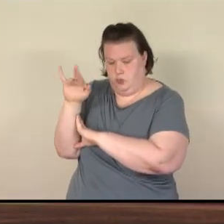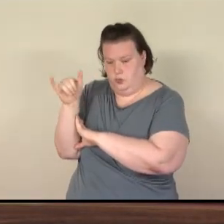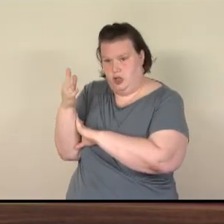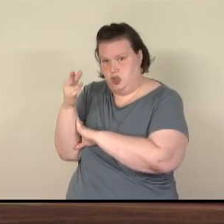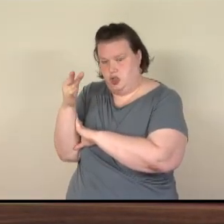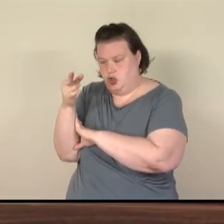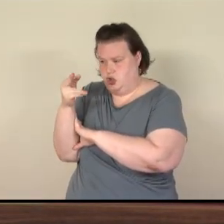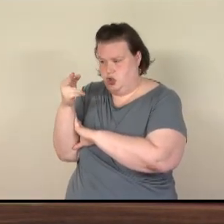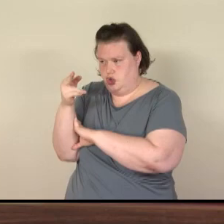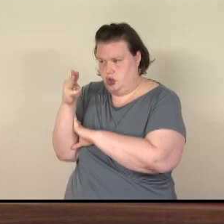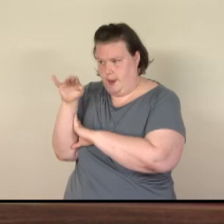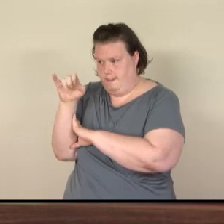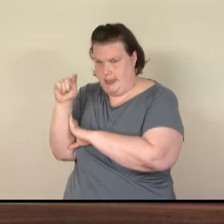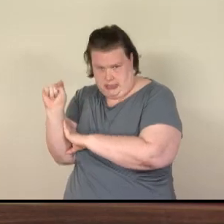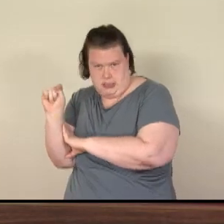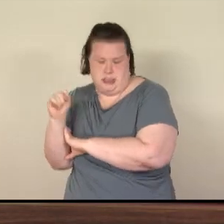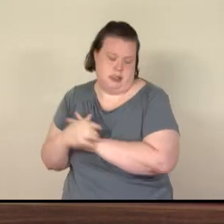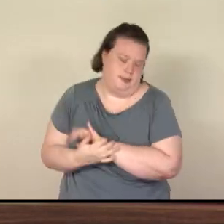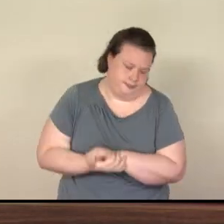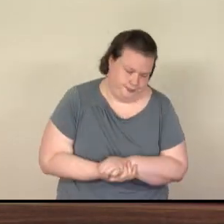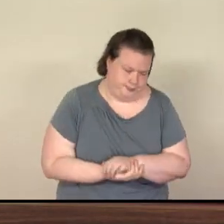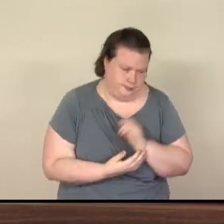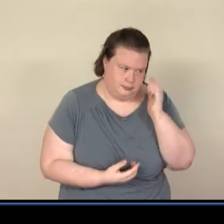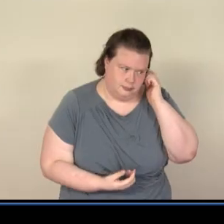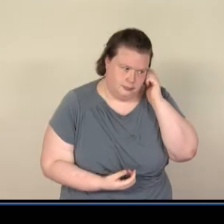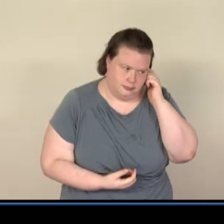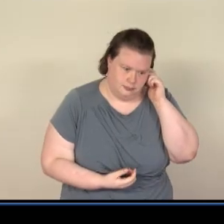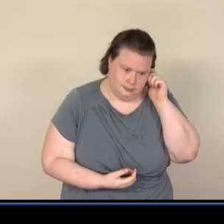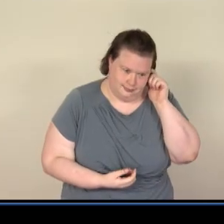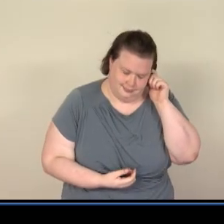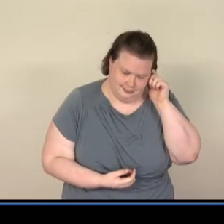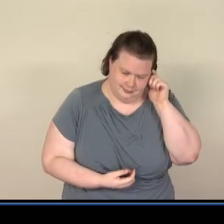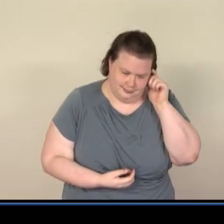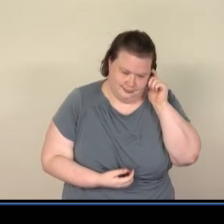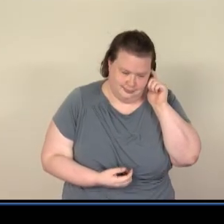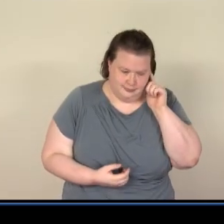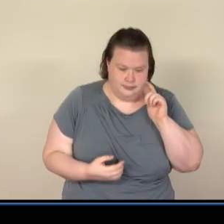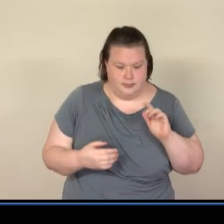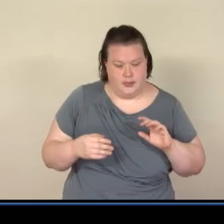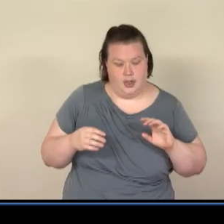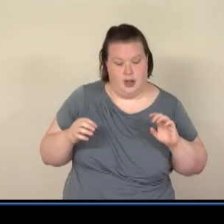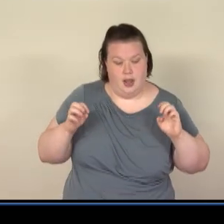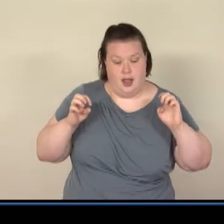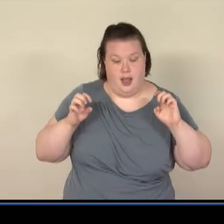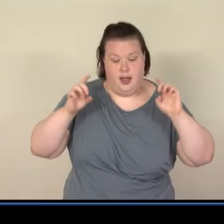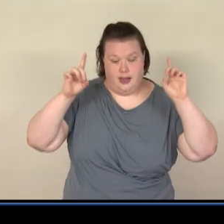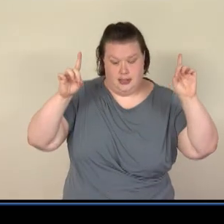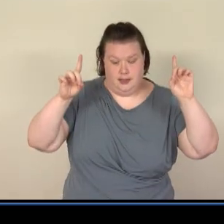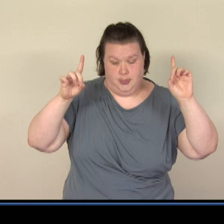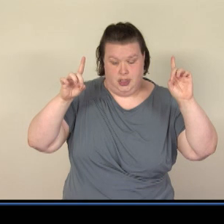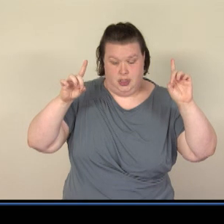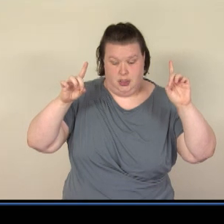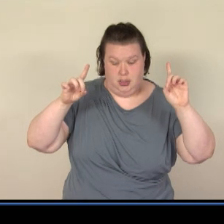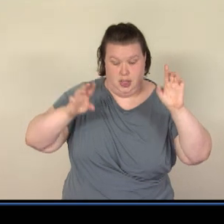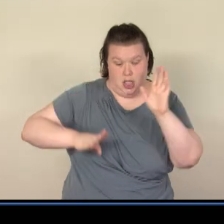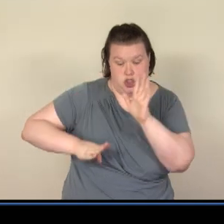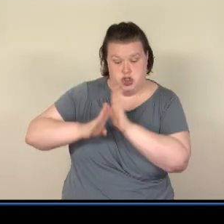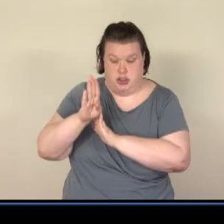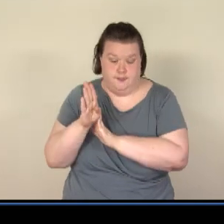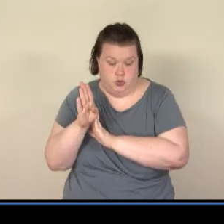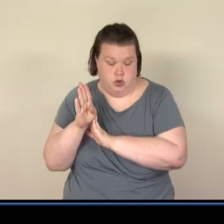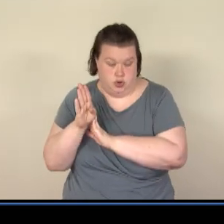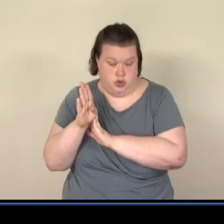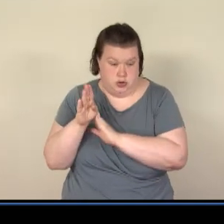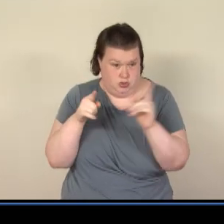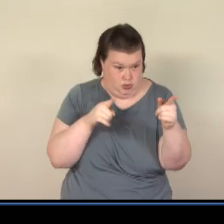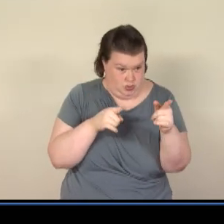Academic achievers, looking for our brochures for our board. I hope we have them. I hope you have a copy.